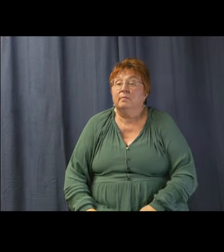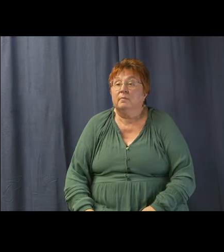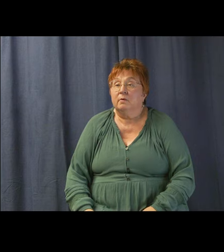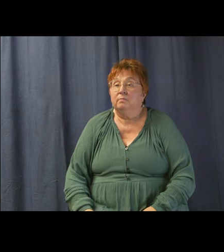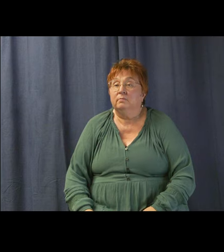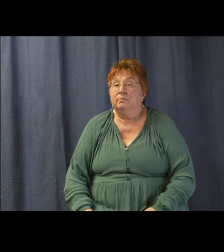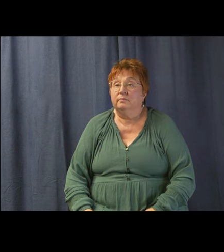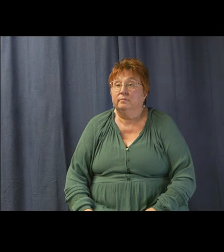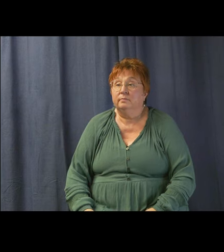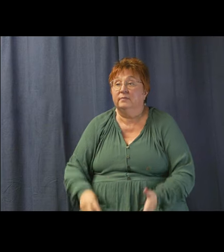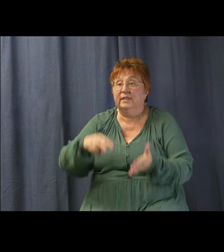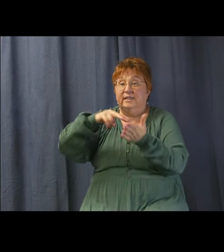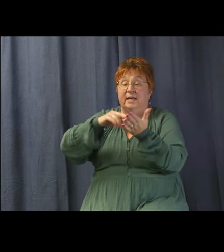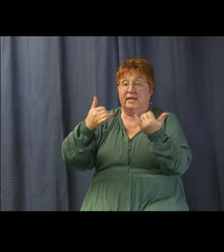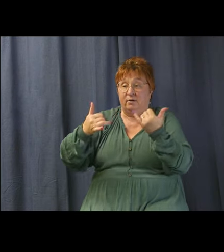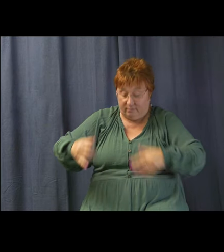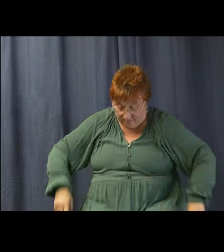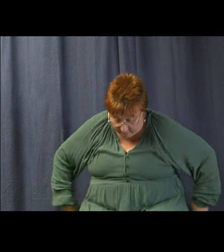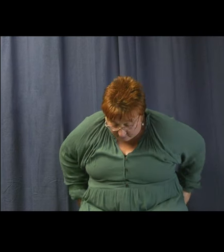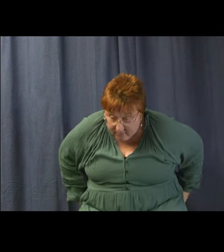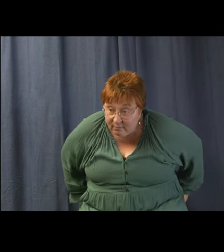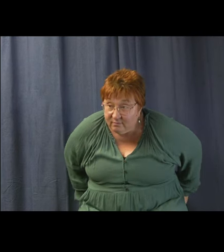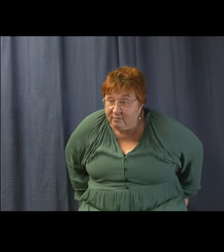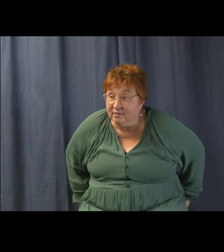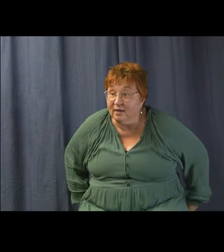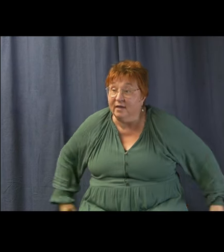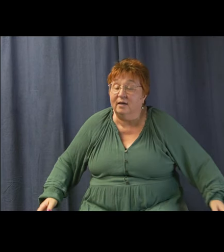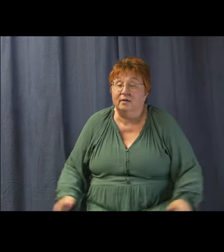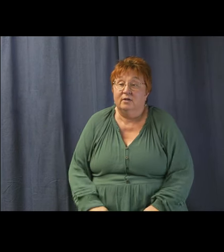Woohoo! Let's stand.